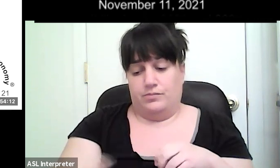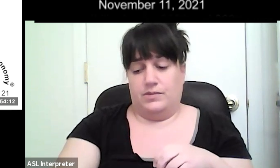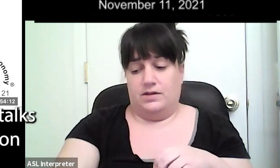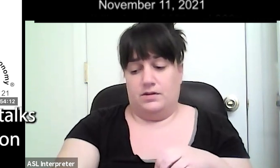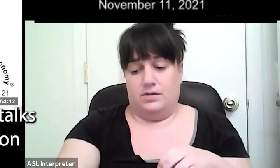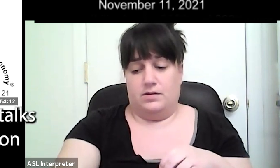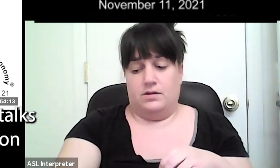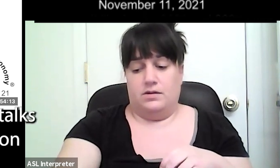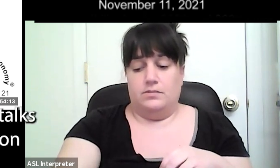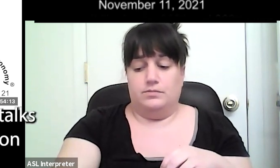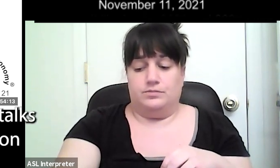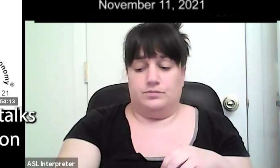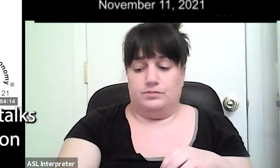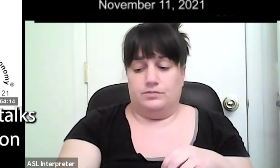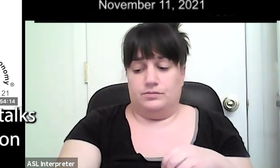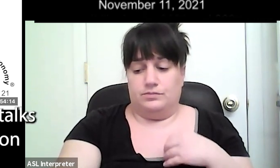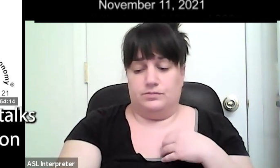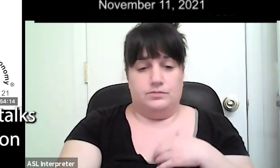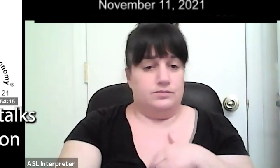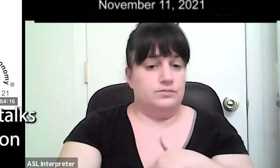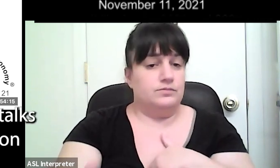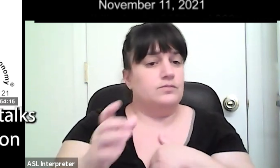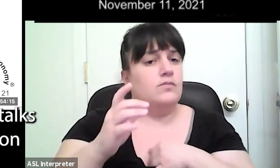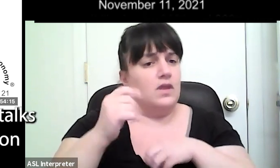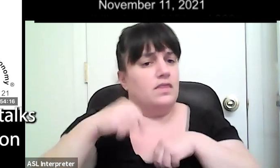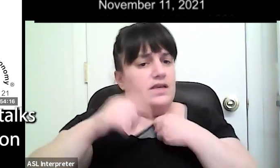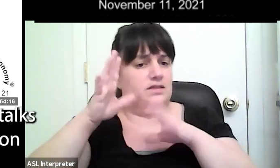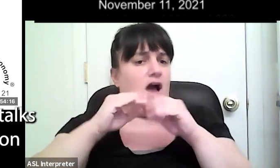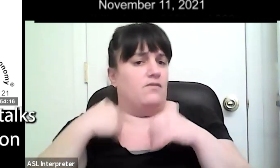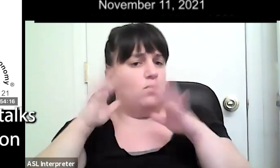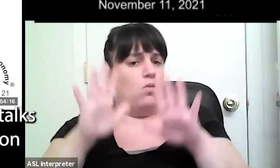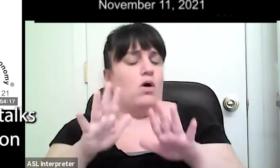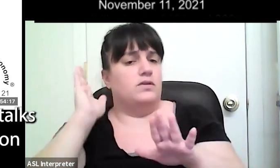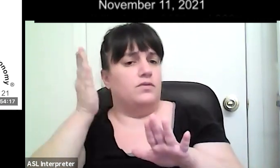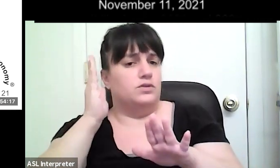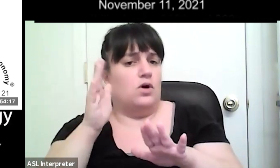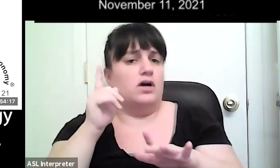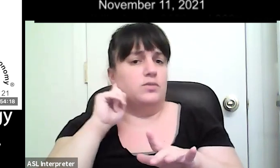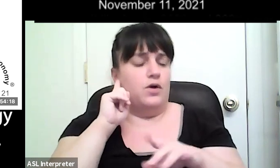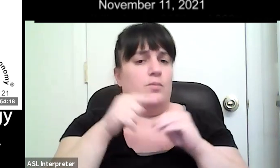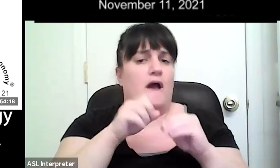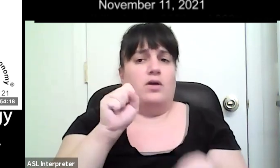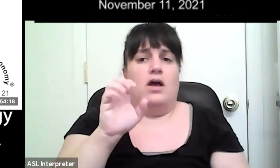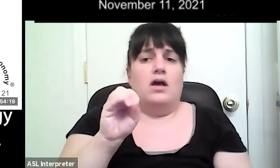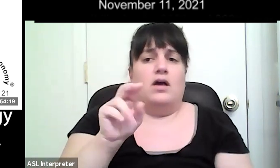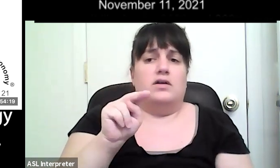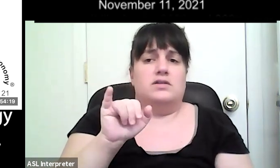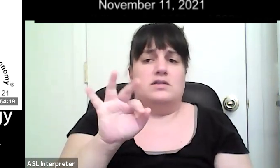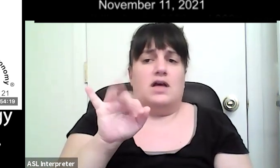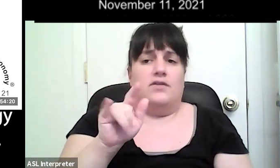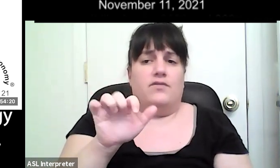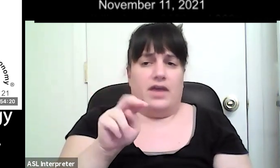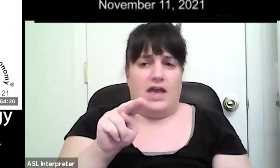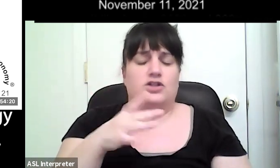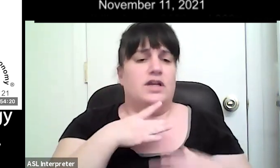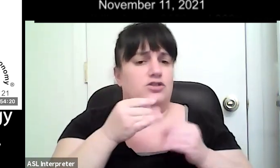As we've heard from several of the wonderful talks at this conference, sonification is a really interesting